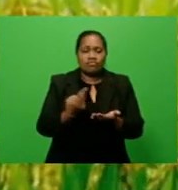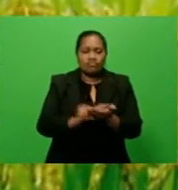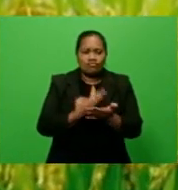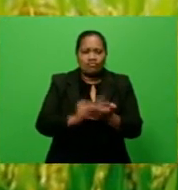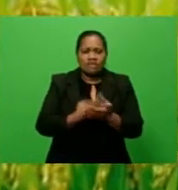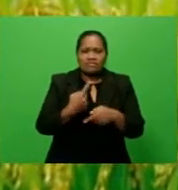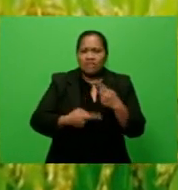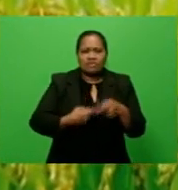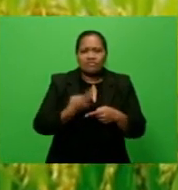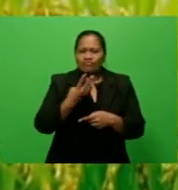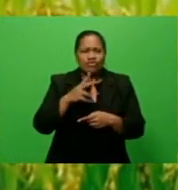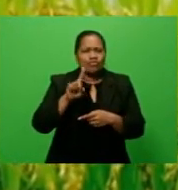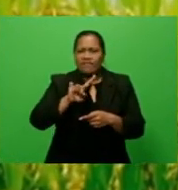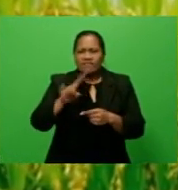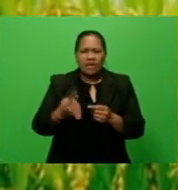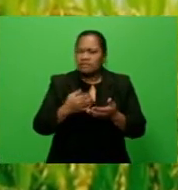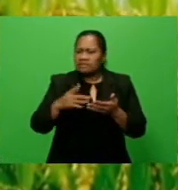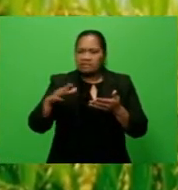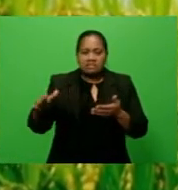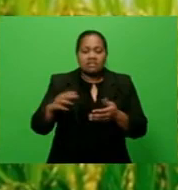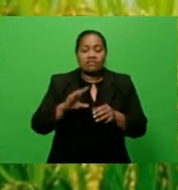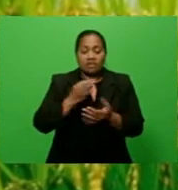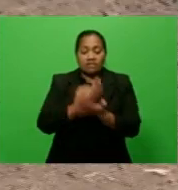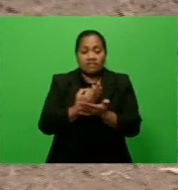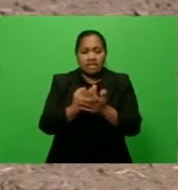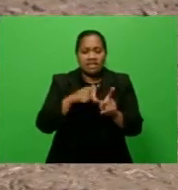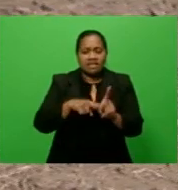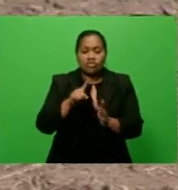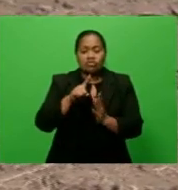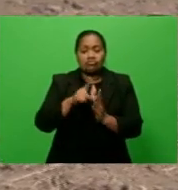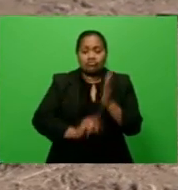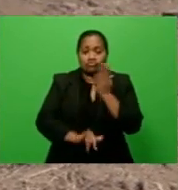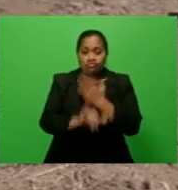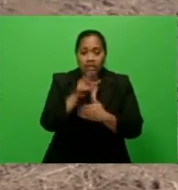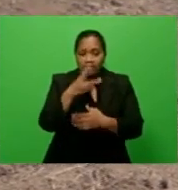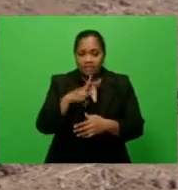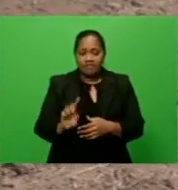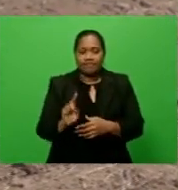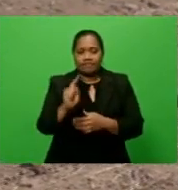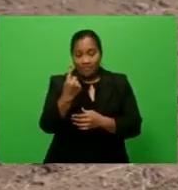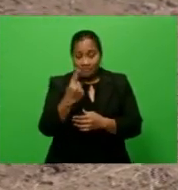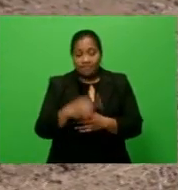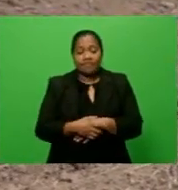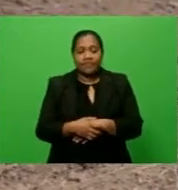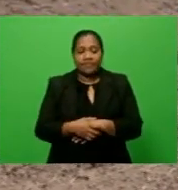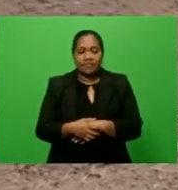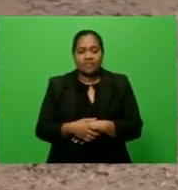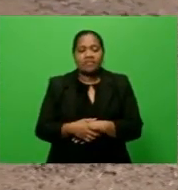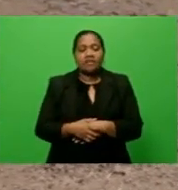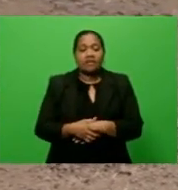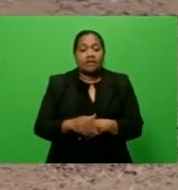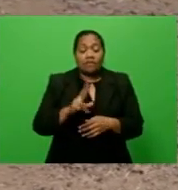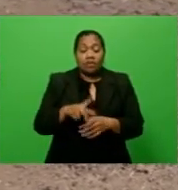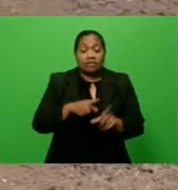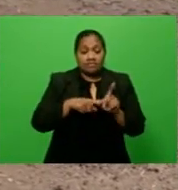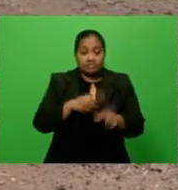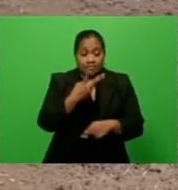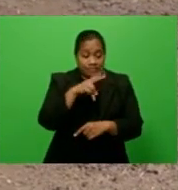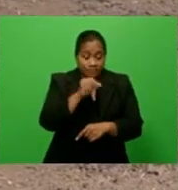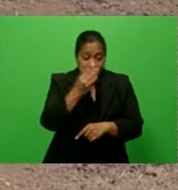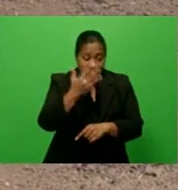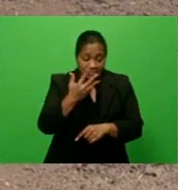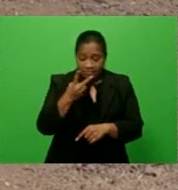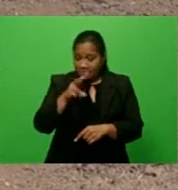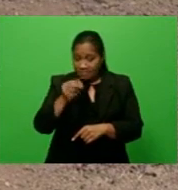$161,216 for the financial year ending July 31st. Pratap says the unaudited profit for the year 2019 to